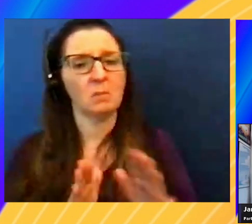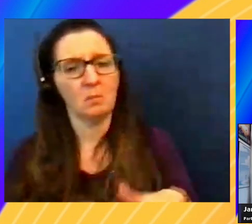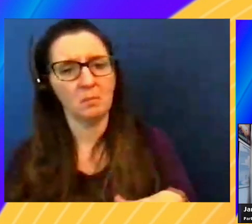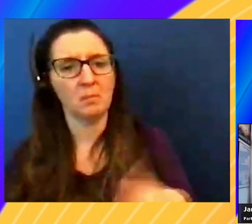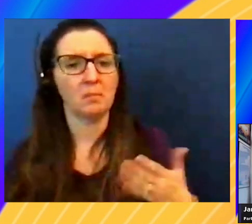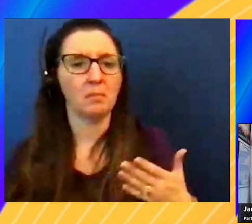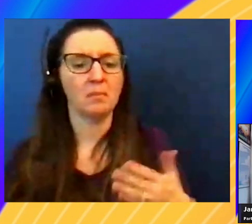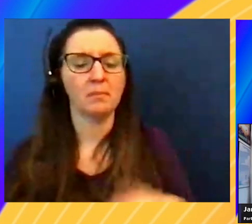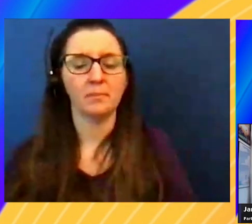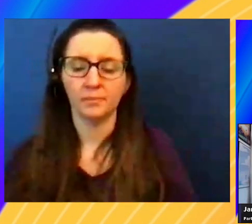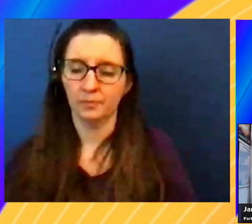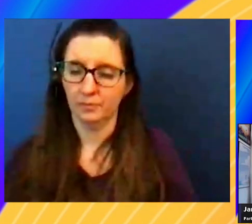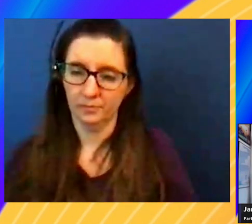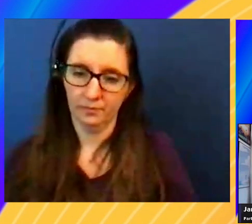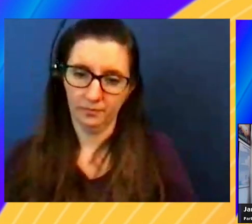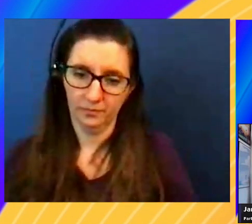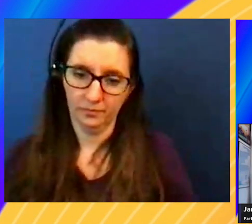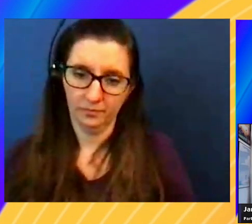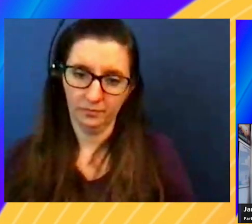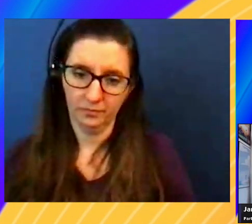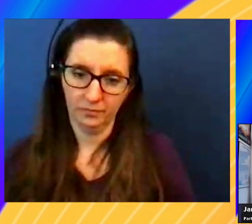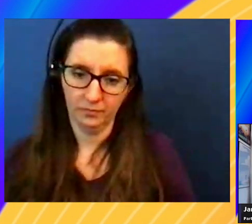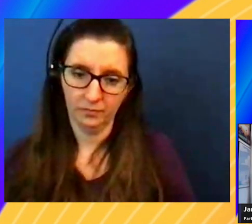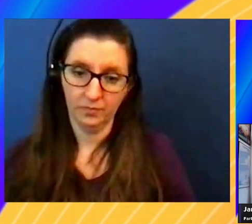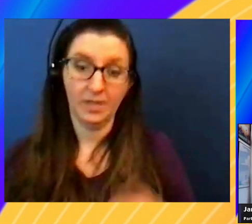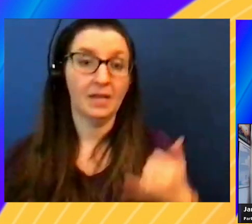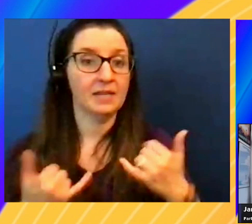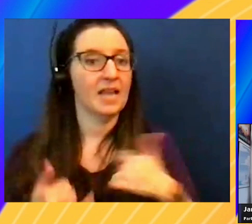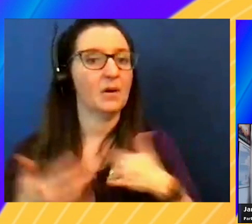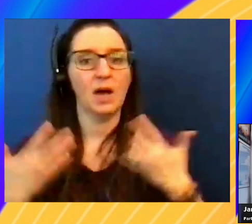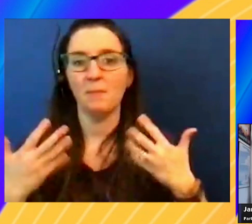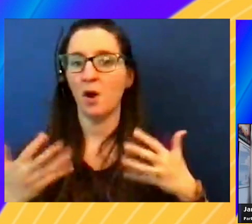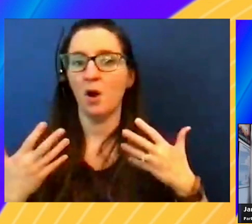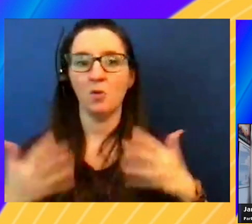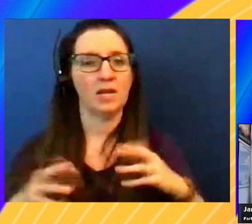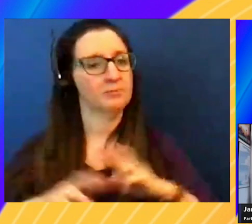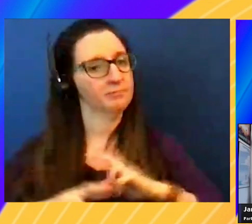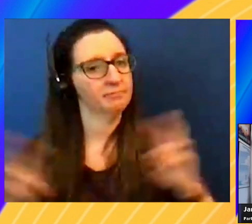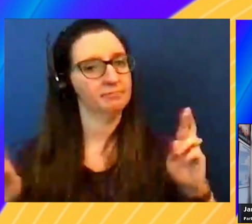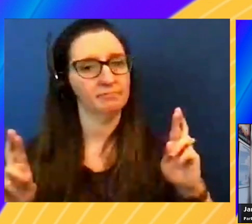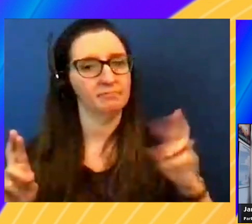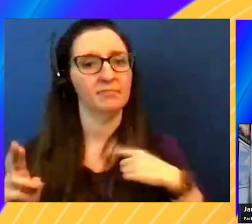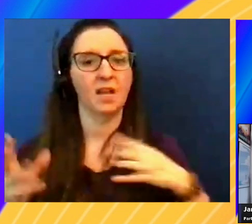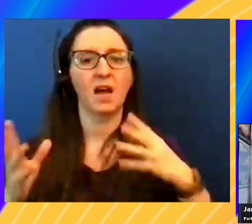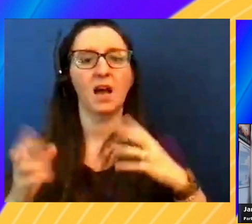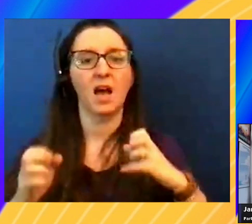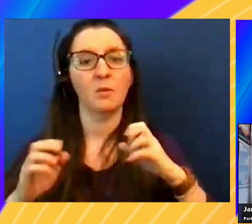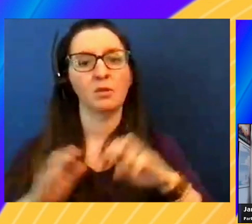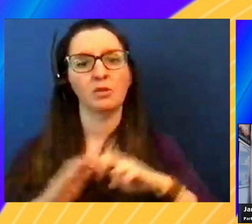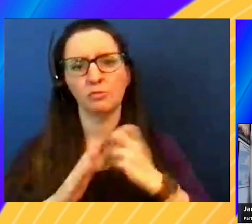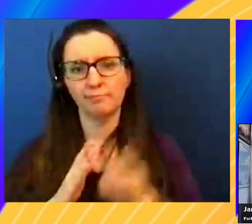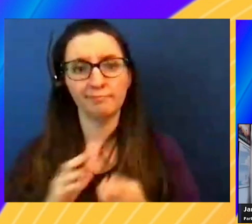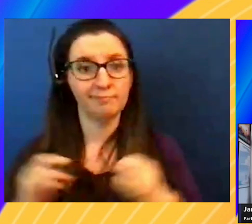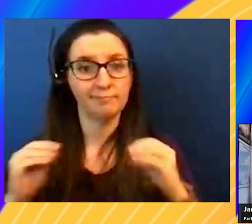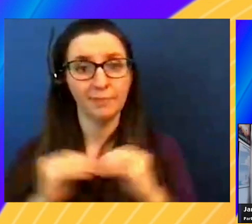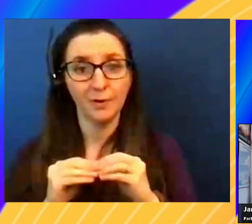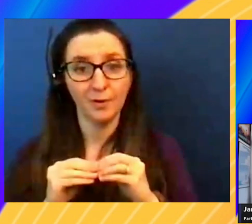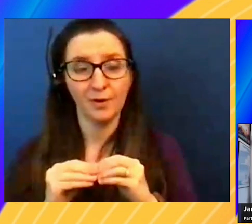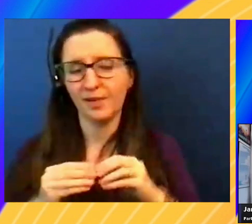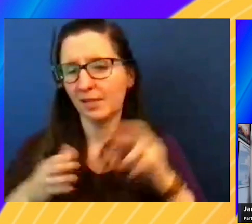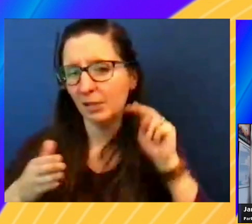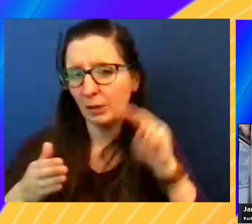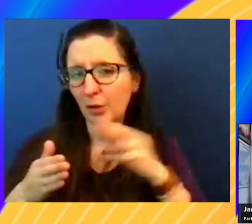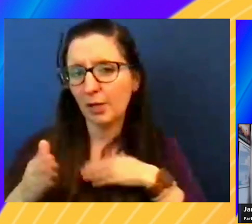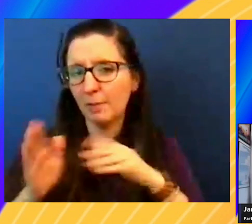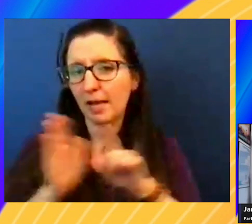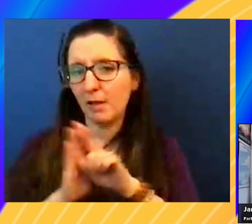So we're now proactive. We got the alert. We want to do a deeper dive. Let's take a look then at our alarm. So